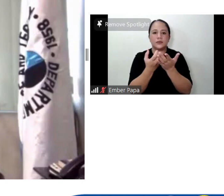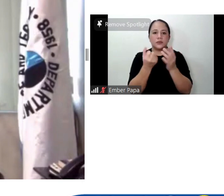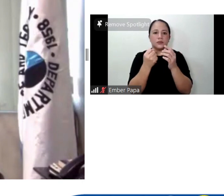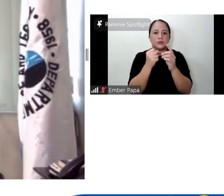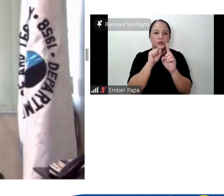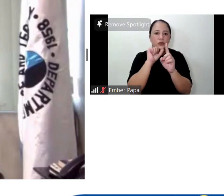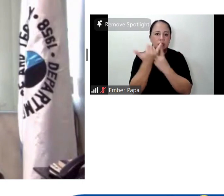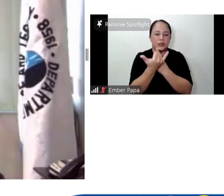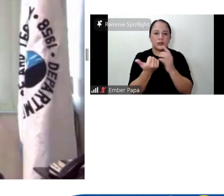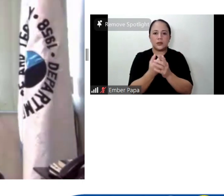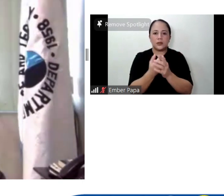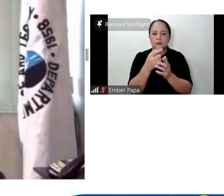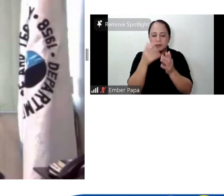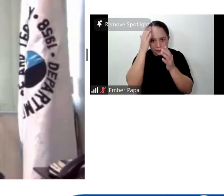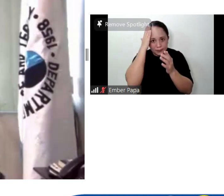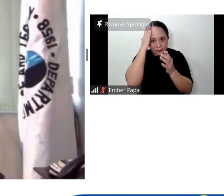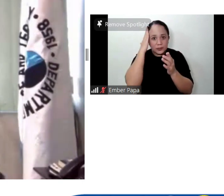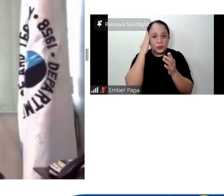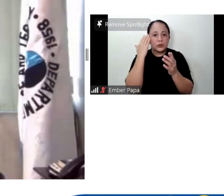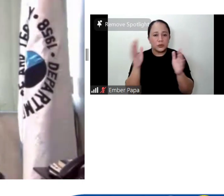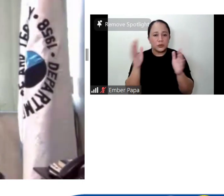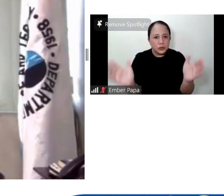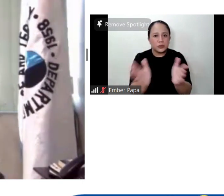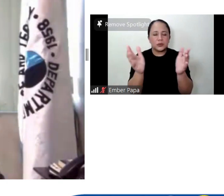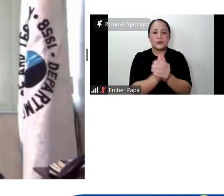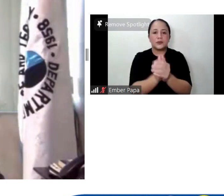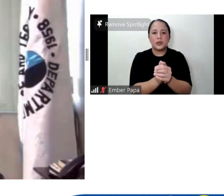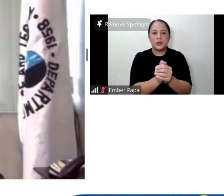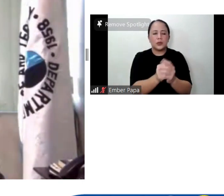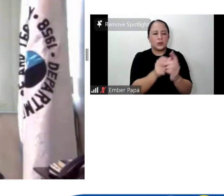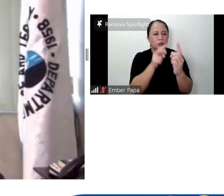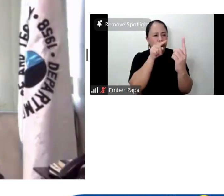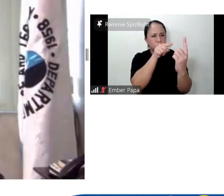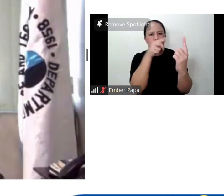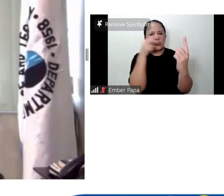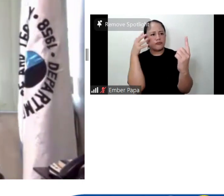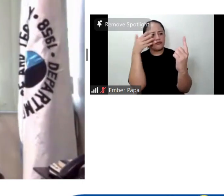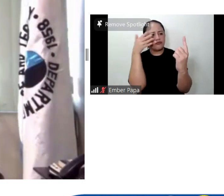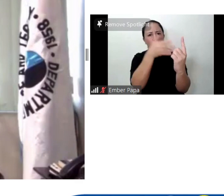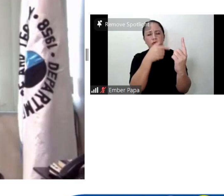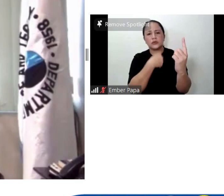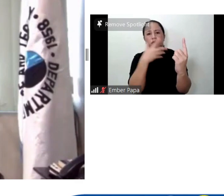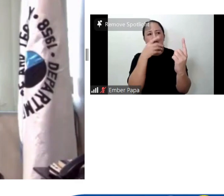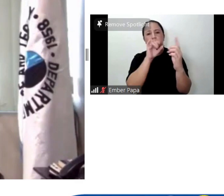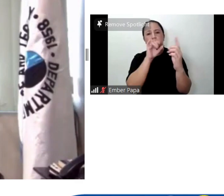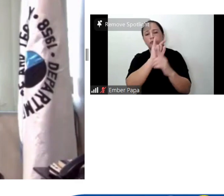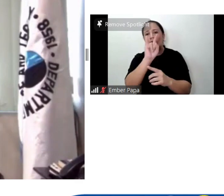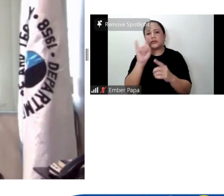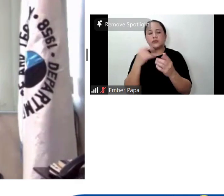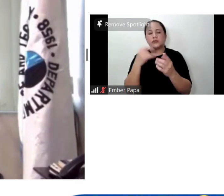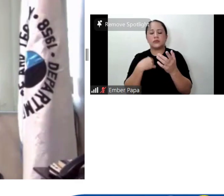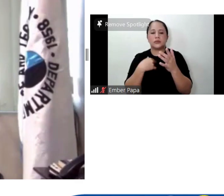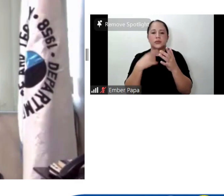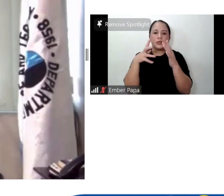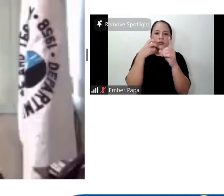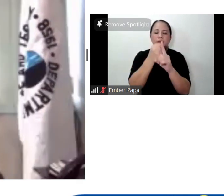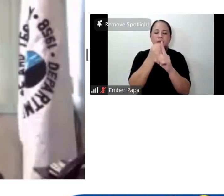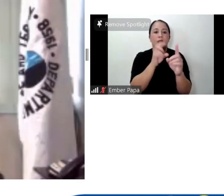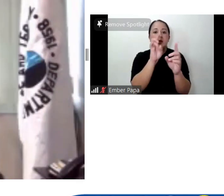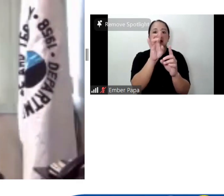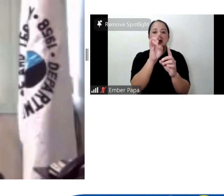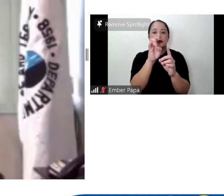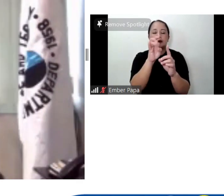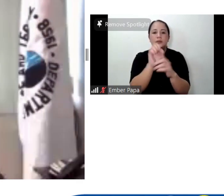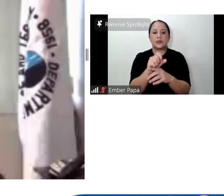you to keep an eye on the services you can offer to promote the achievement of all 17 Sustainable